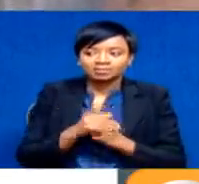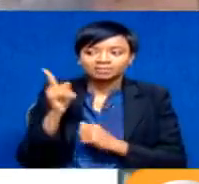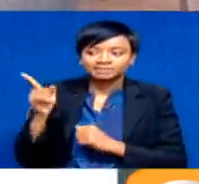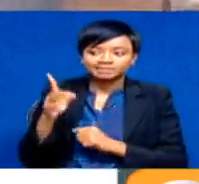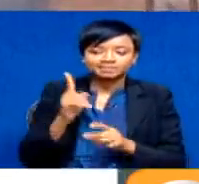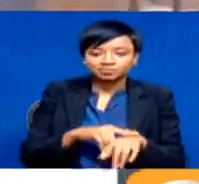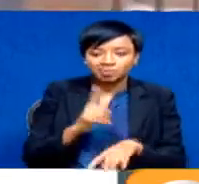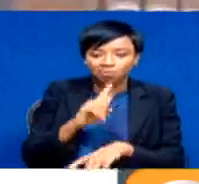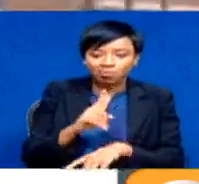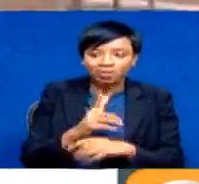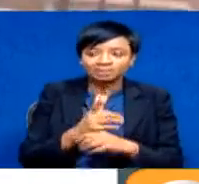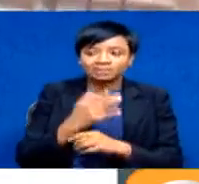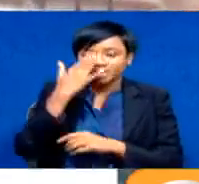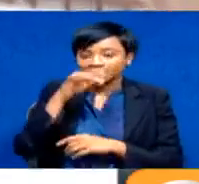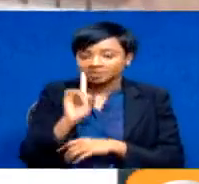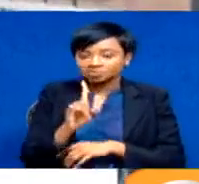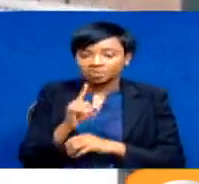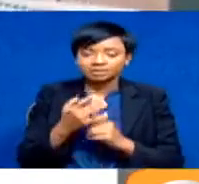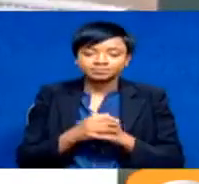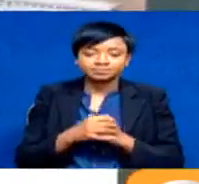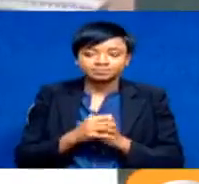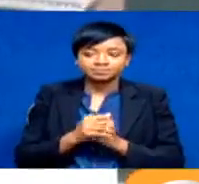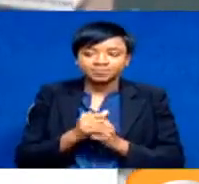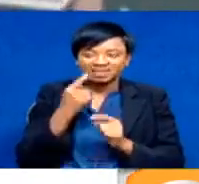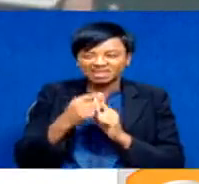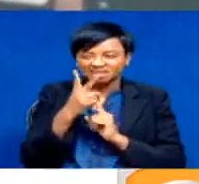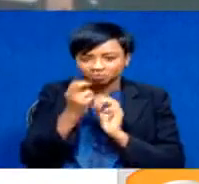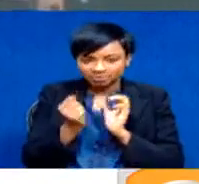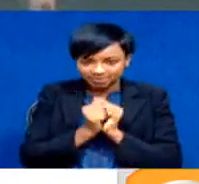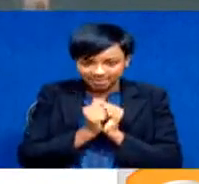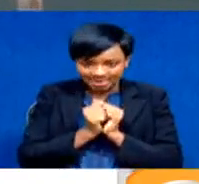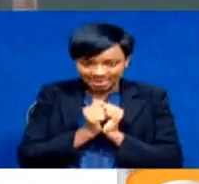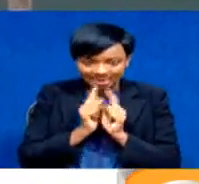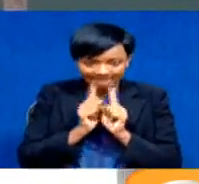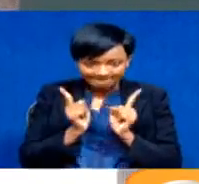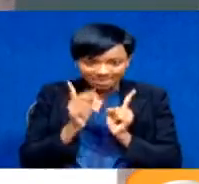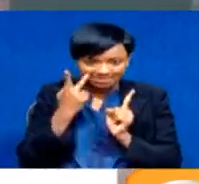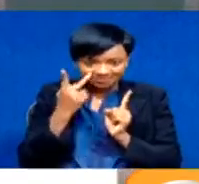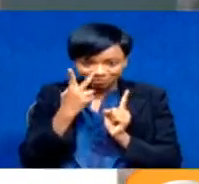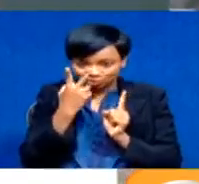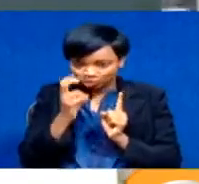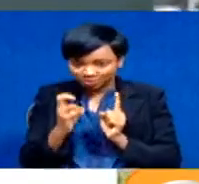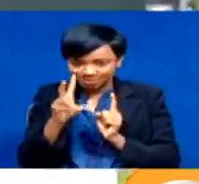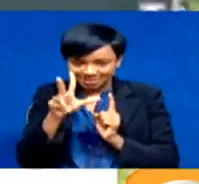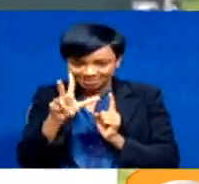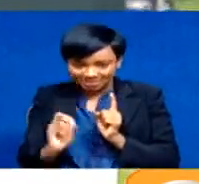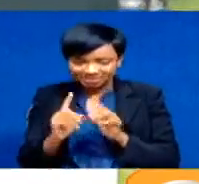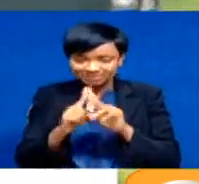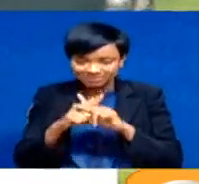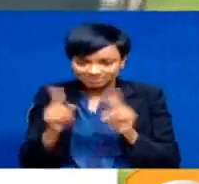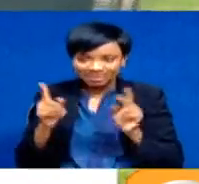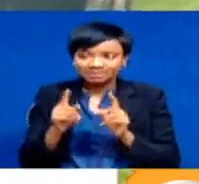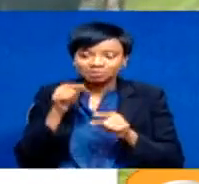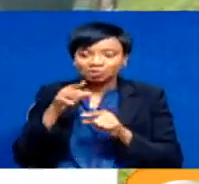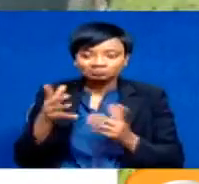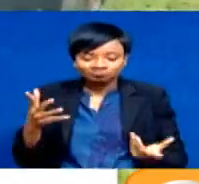the Northern Collector Phase 1 was actually 2010. However, when Vision 2030 came into play, the